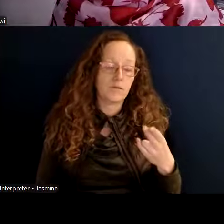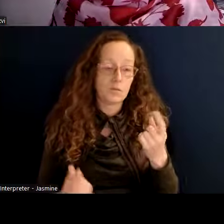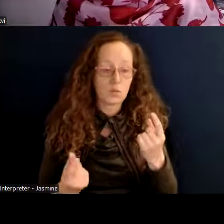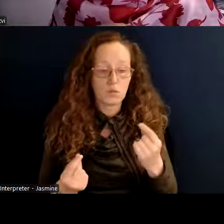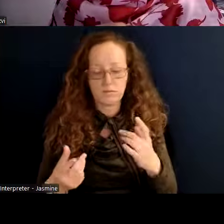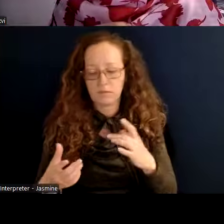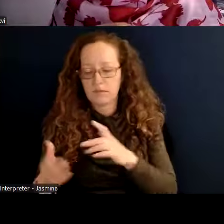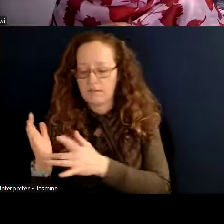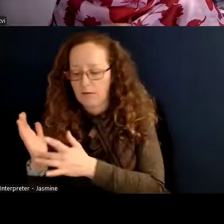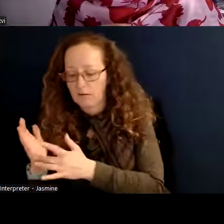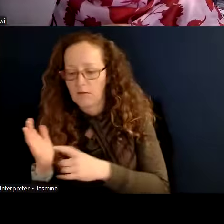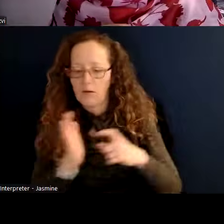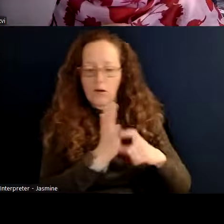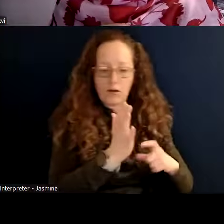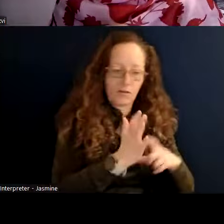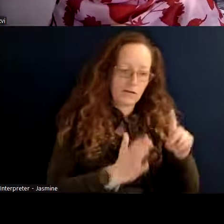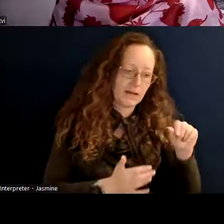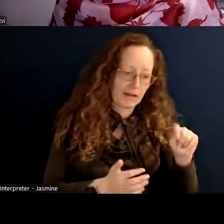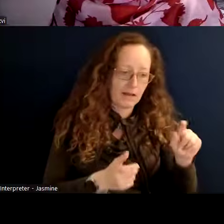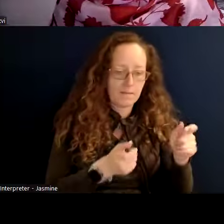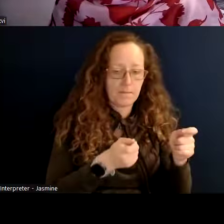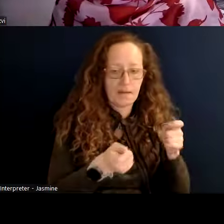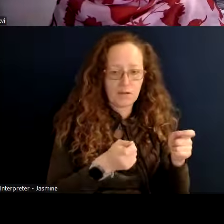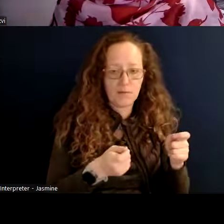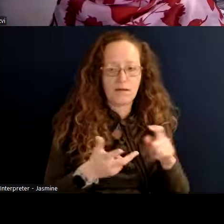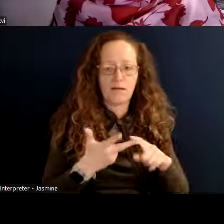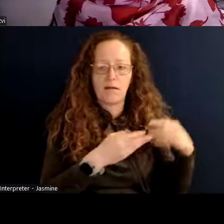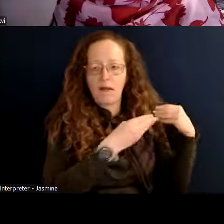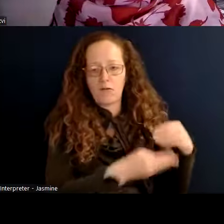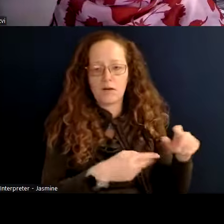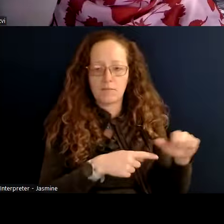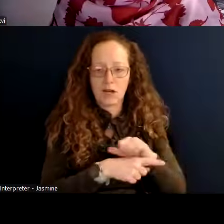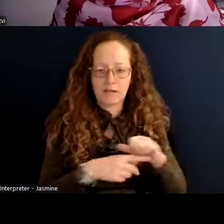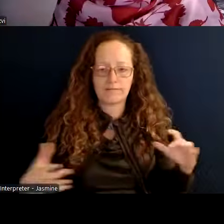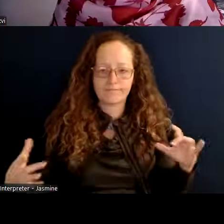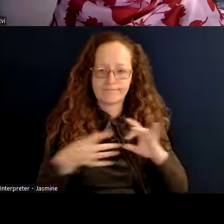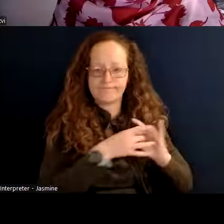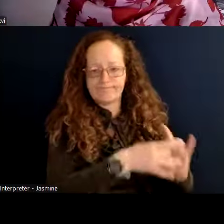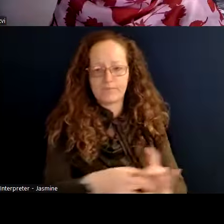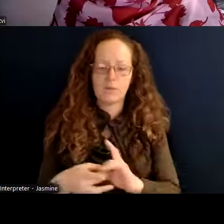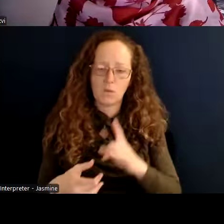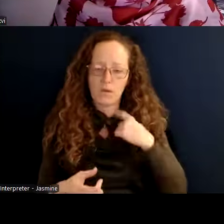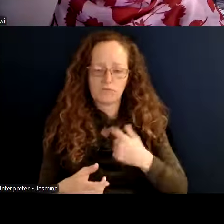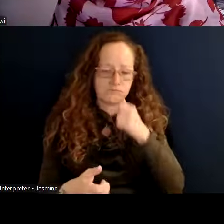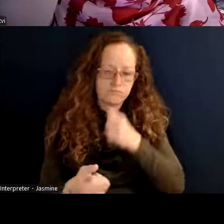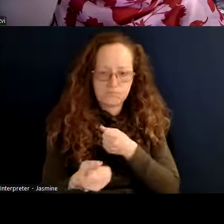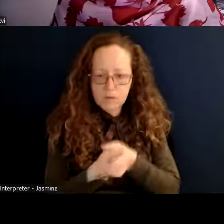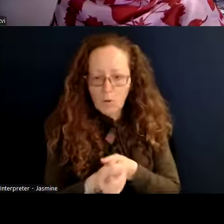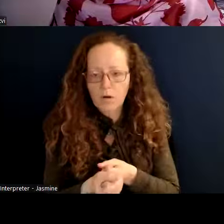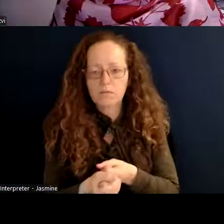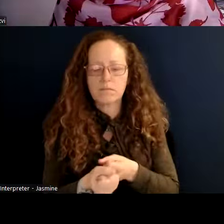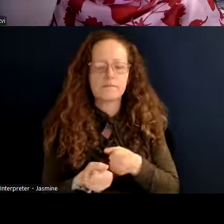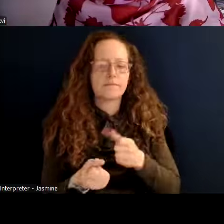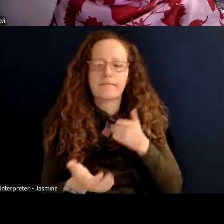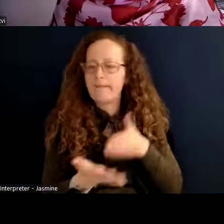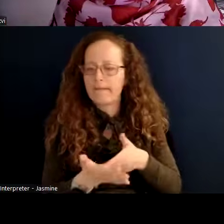data management, and heritage practice. We are a feminist, anti-colonial, and anti-racist platform focused explicitly